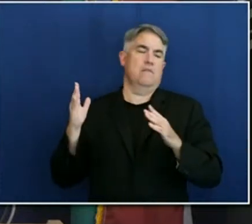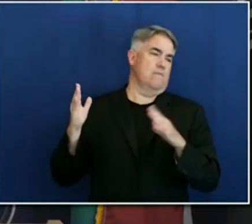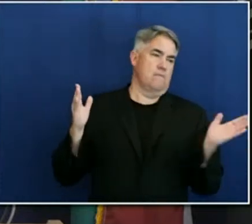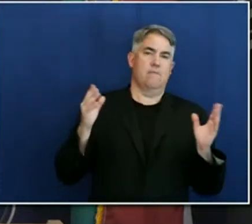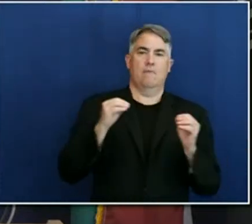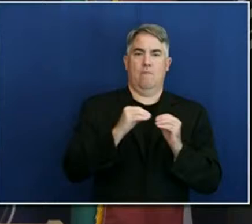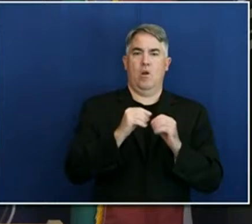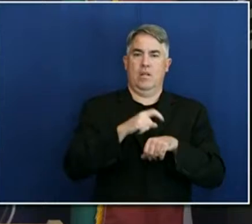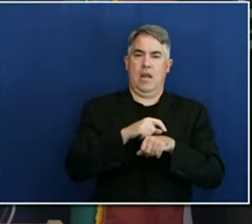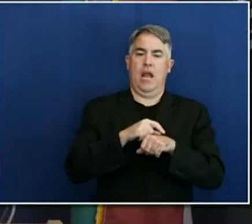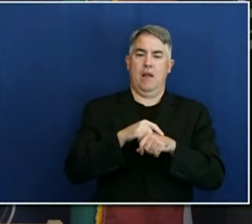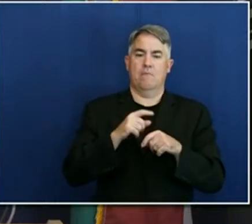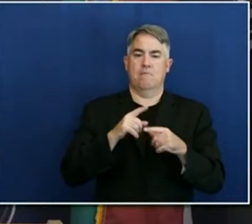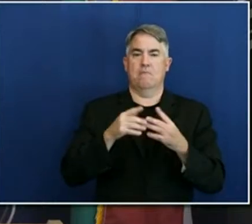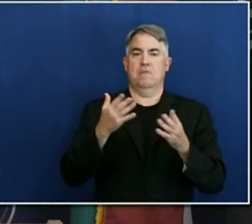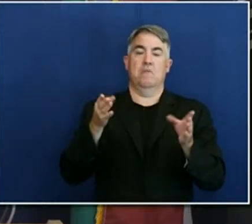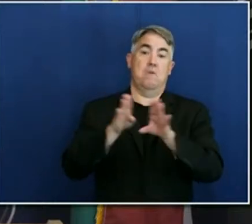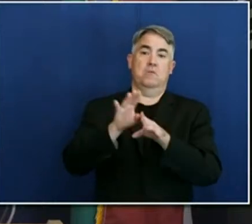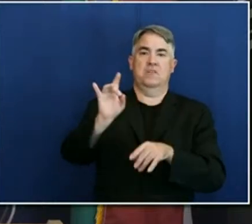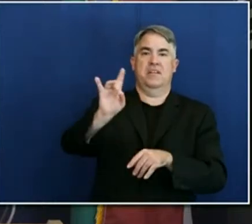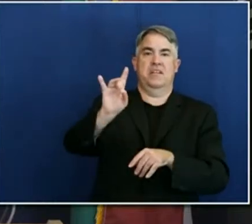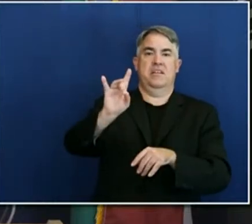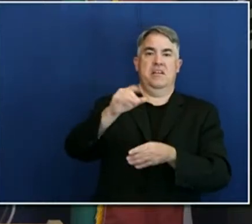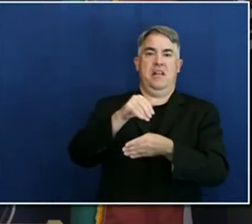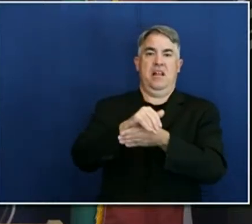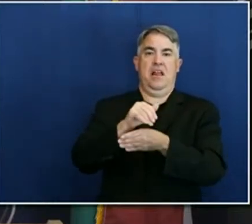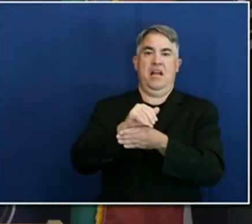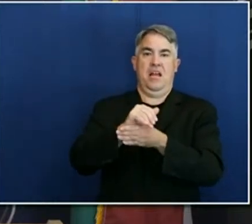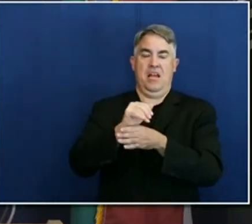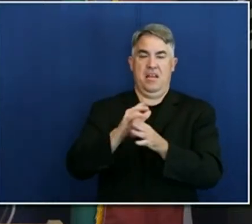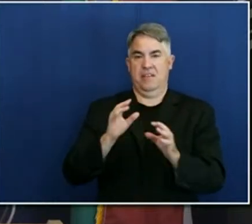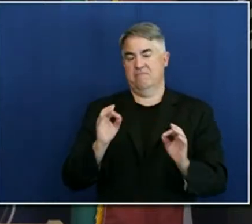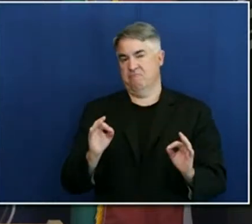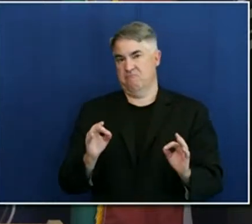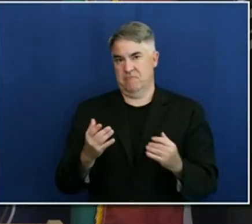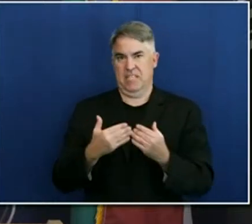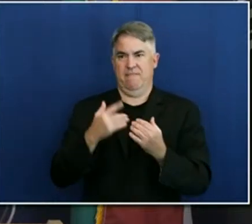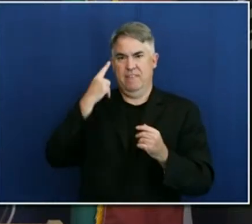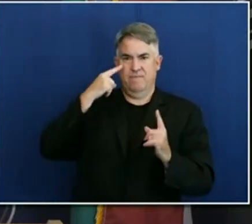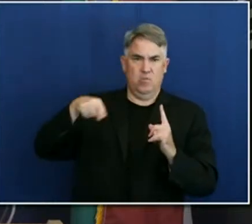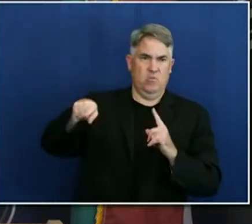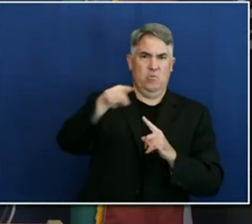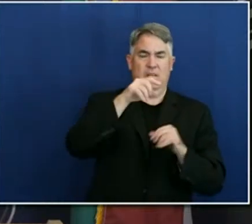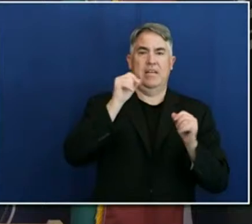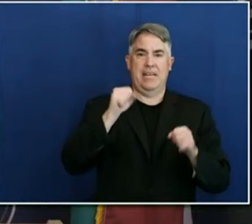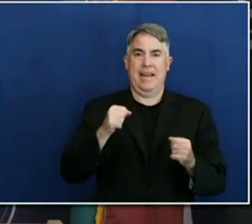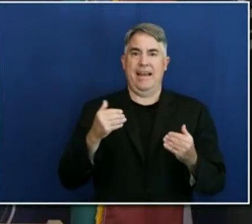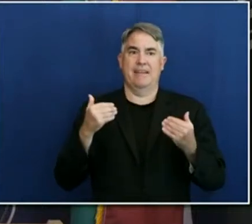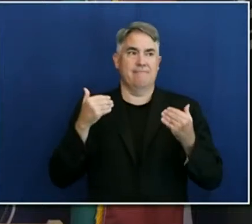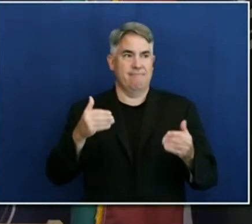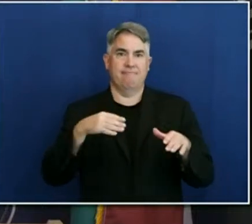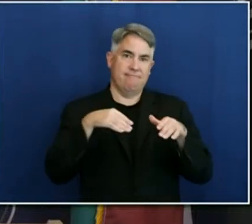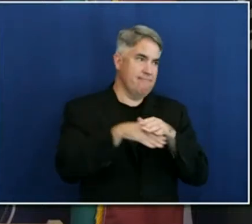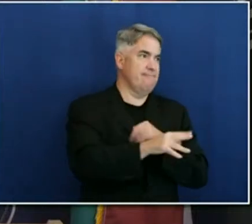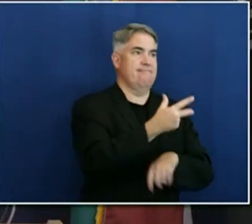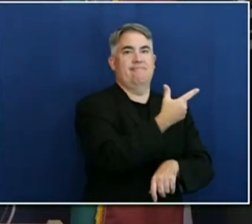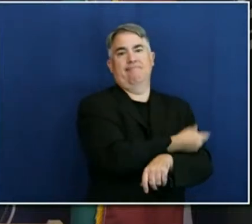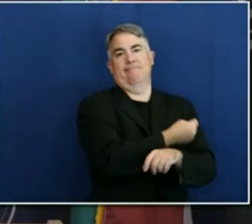announce those as those expanded hours come online in an attempt to try and make it easier. And we have plans in the coming weeks to